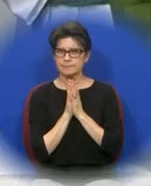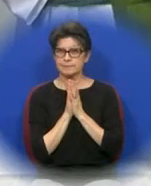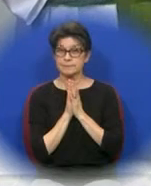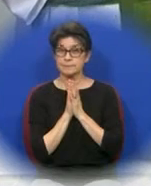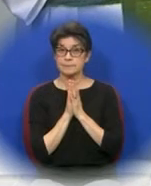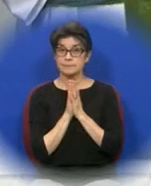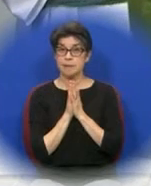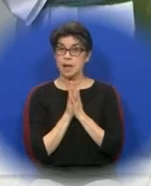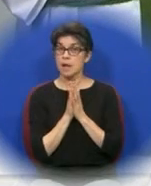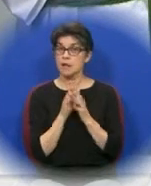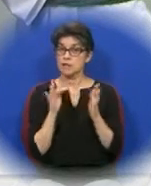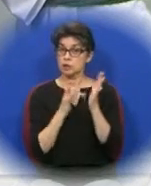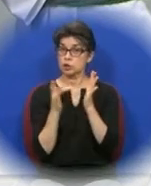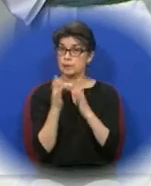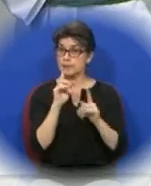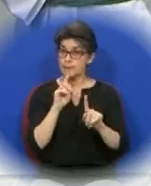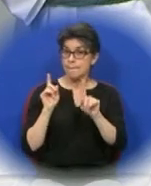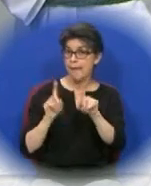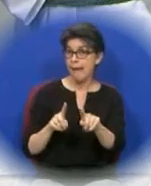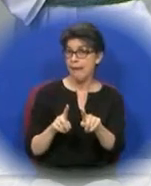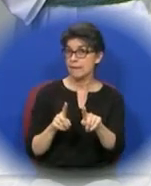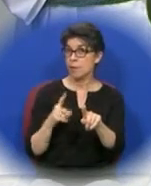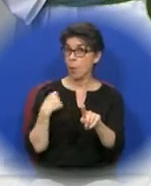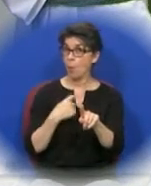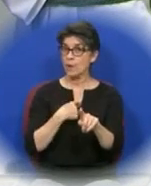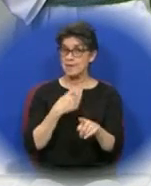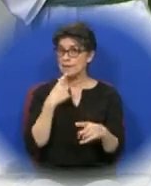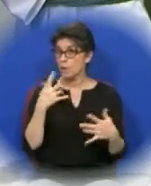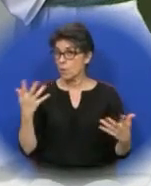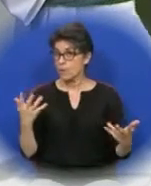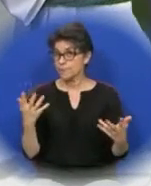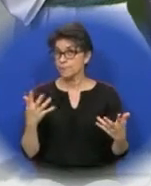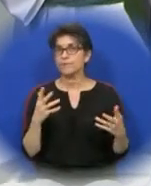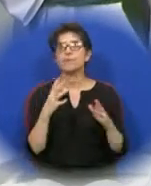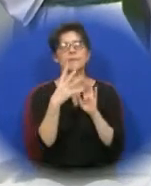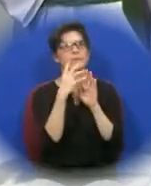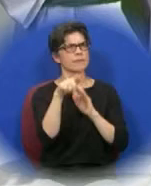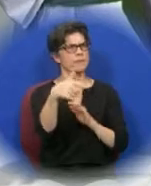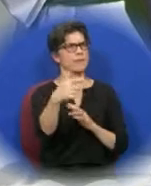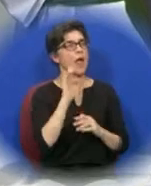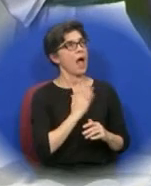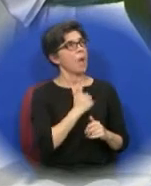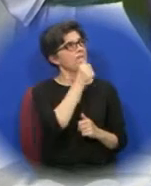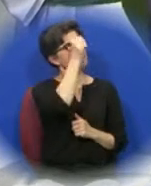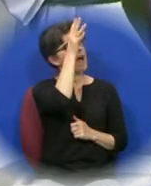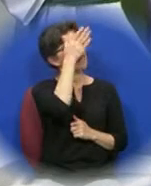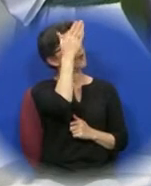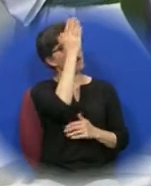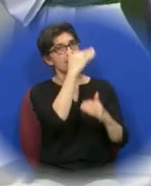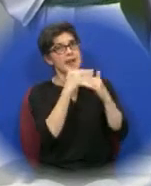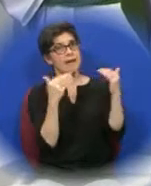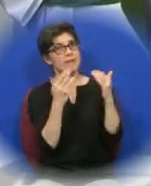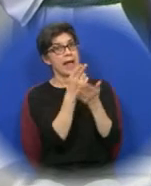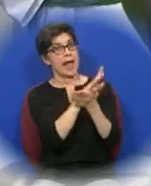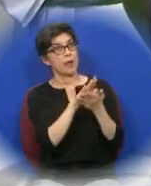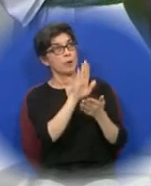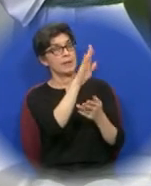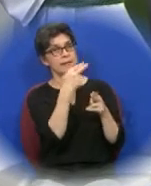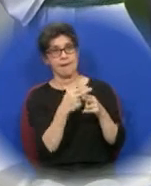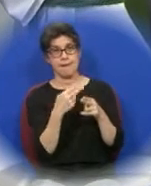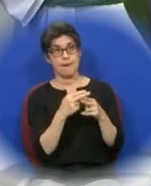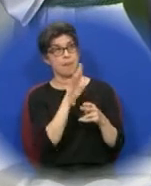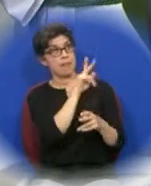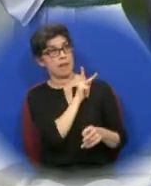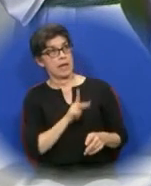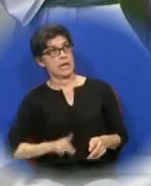At our Savior's command, informed by divine teaching, we dare to say, Our Father, who art in heaven, hallowed be thy name. Thy